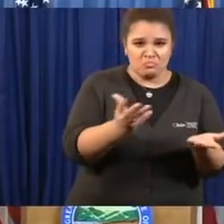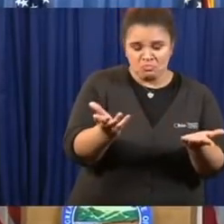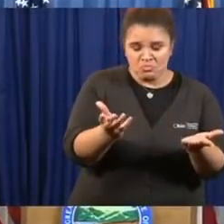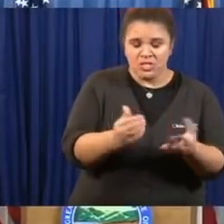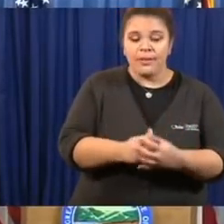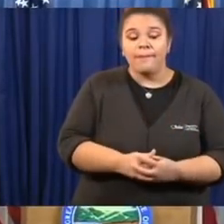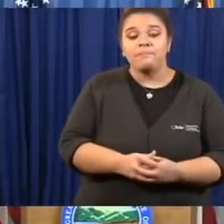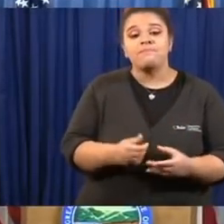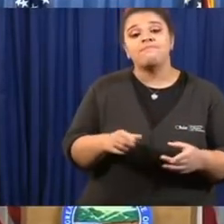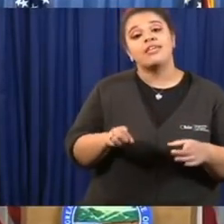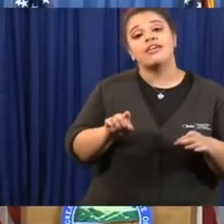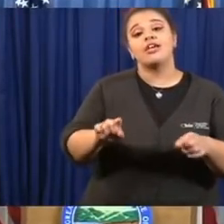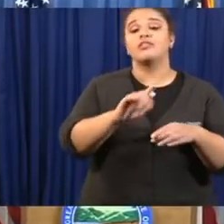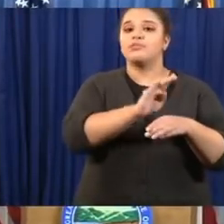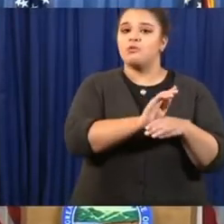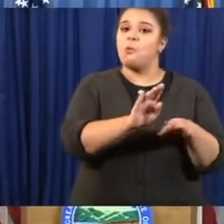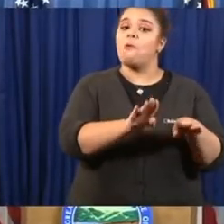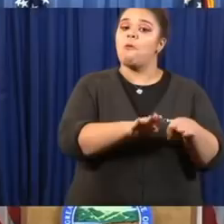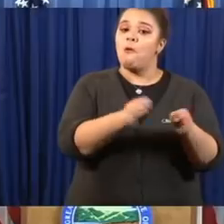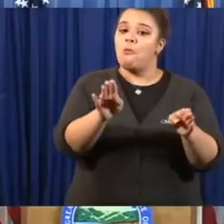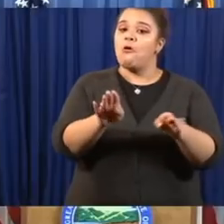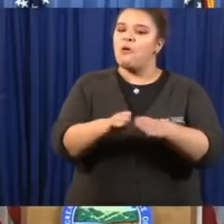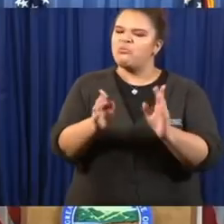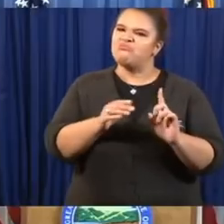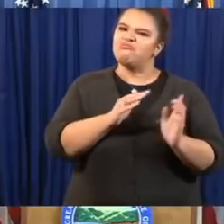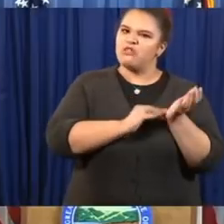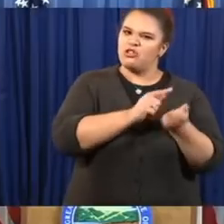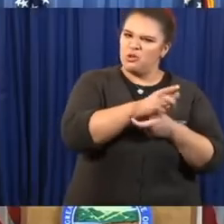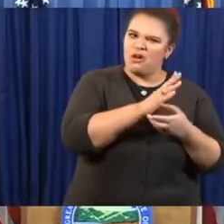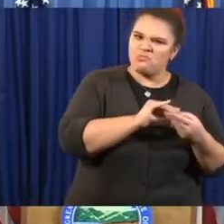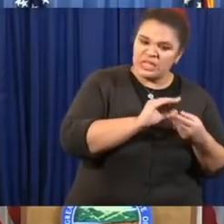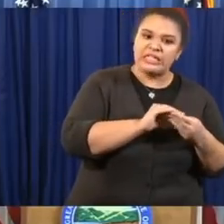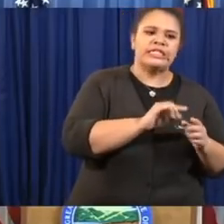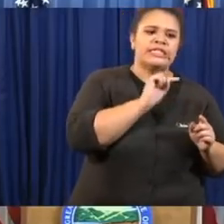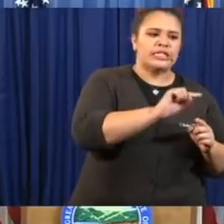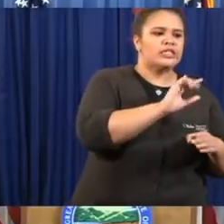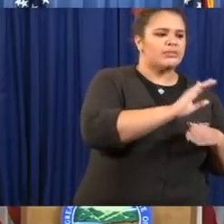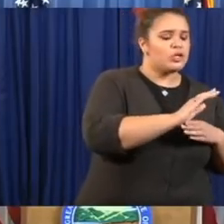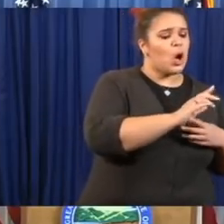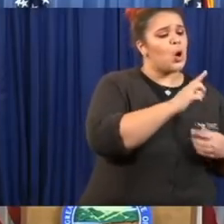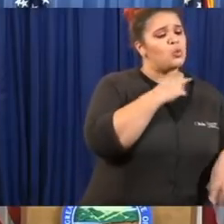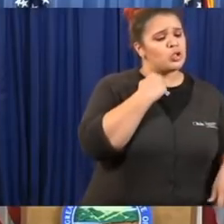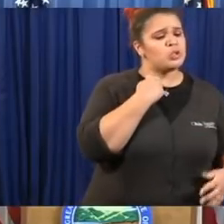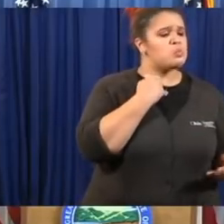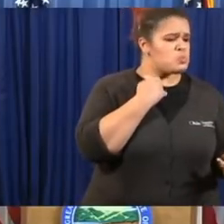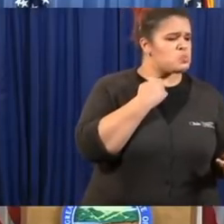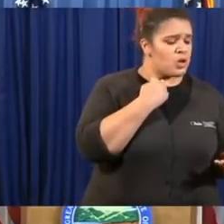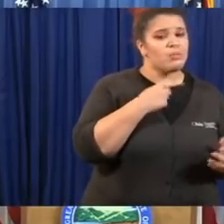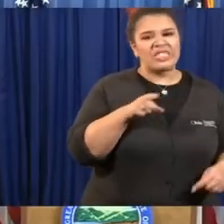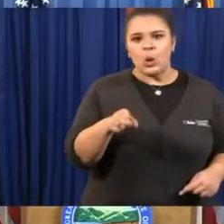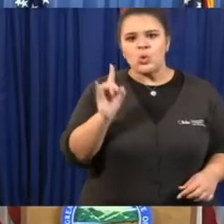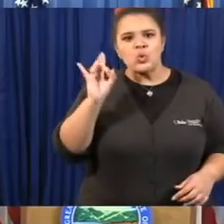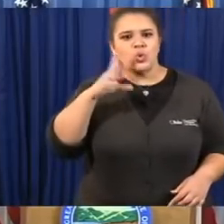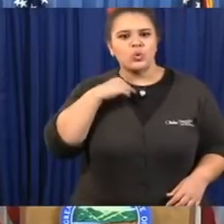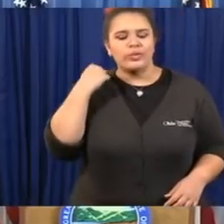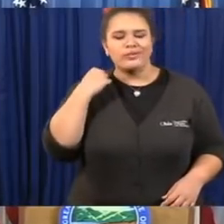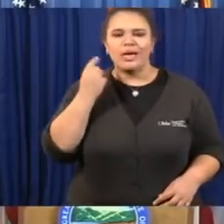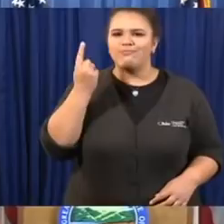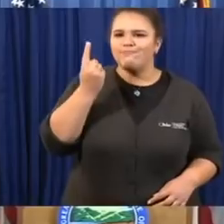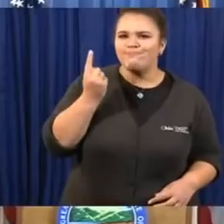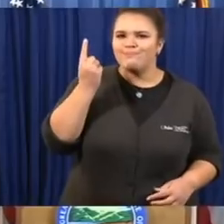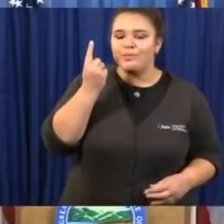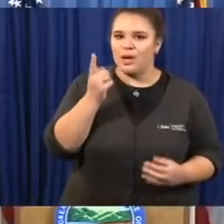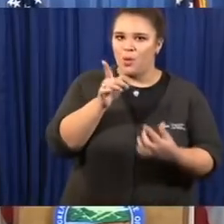you talked a little bit about which business is risky and which isn't. What about those one-on-one businesses, those salons and barber shops? I